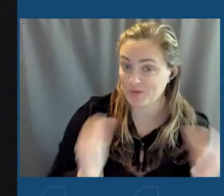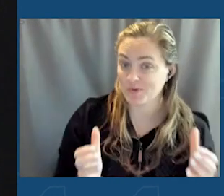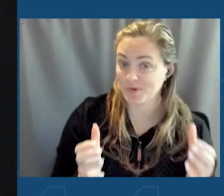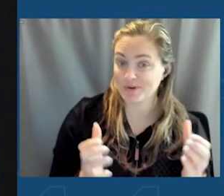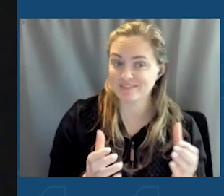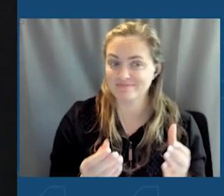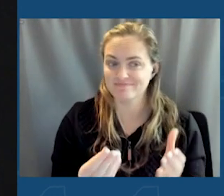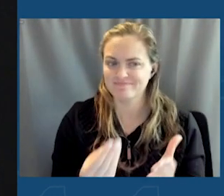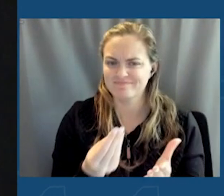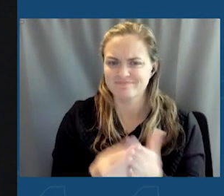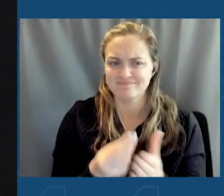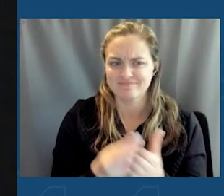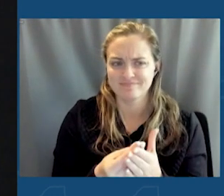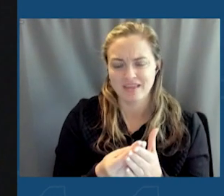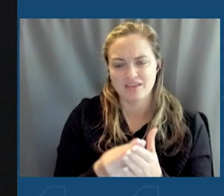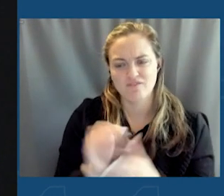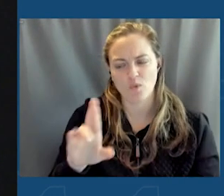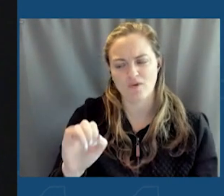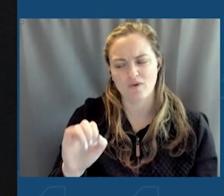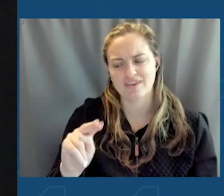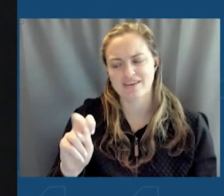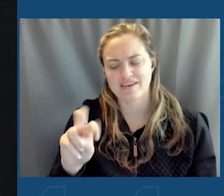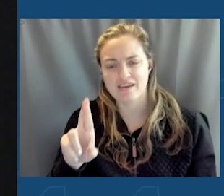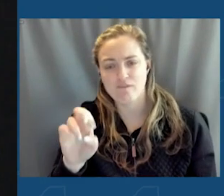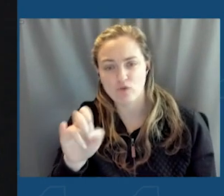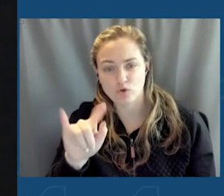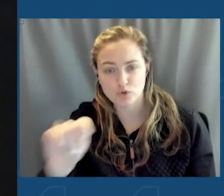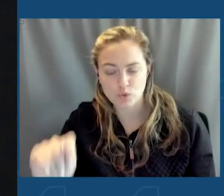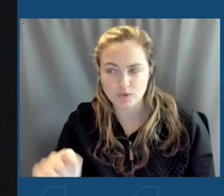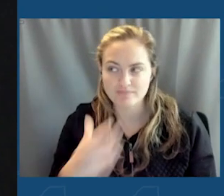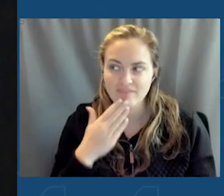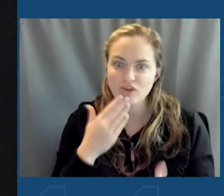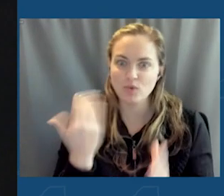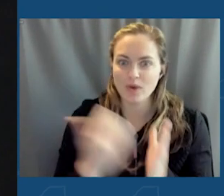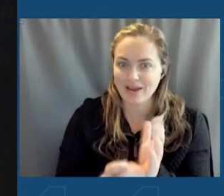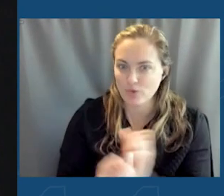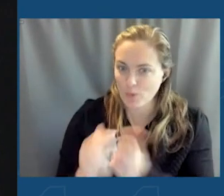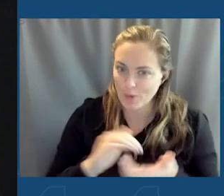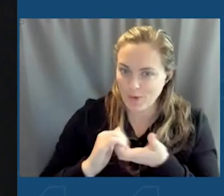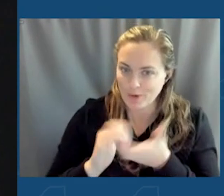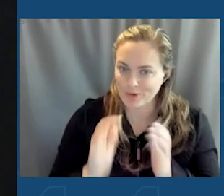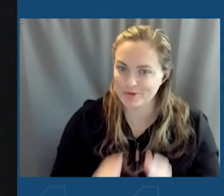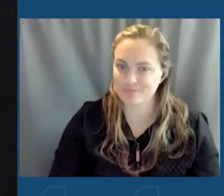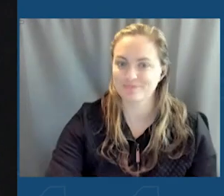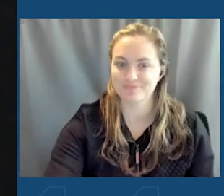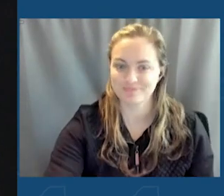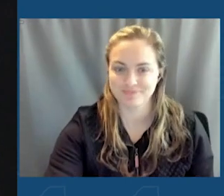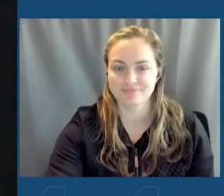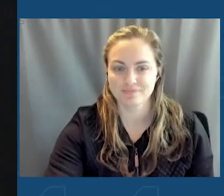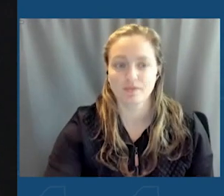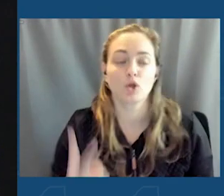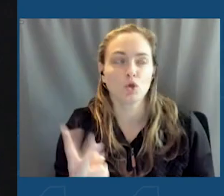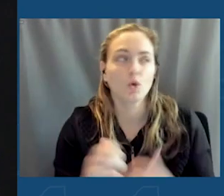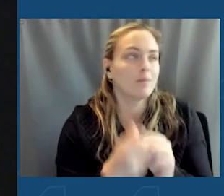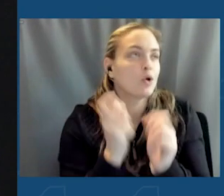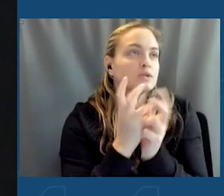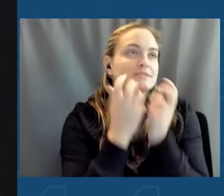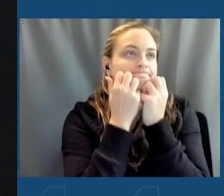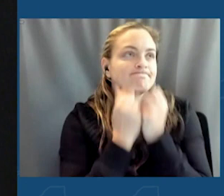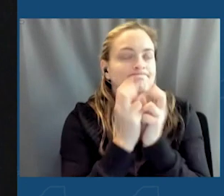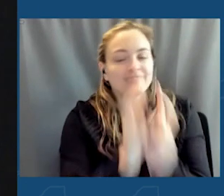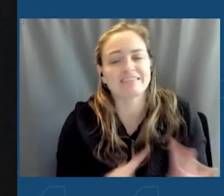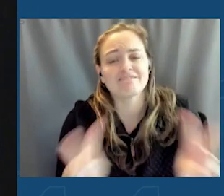and Eversource. Let's give them a round of applause once again. Thank you to our partners. Thank you. Two of our most valued and collaborative